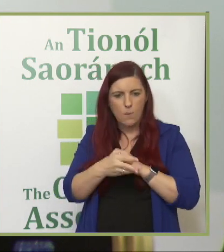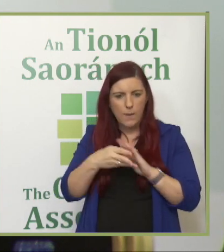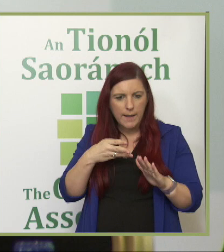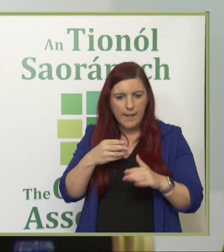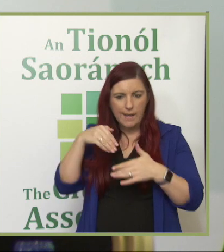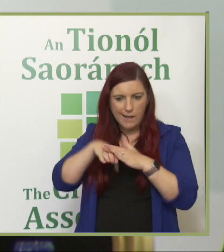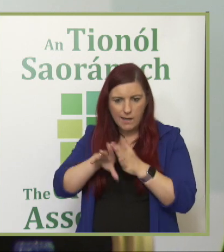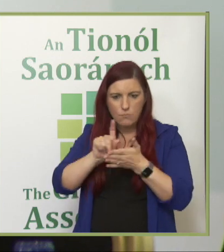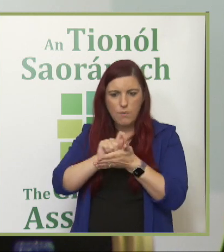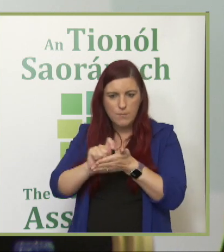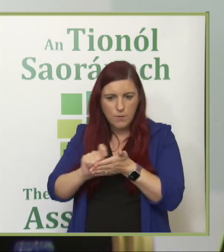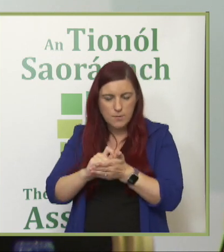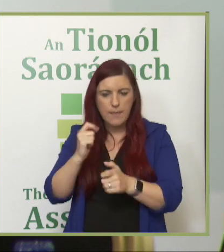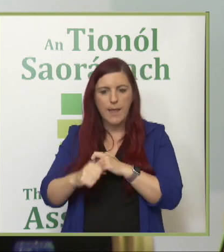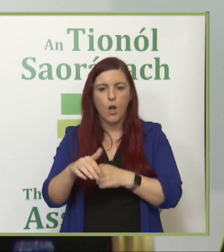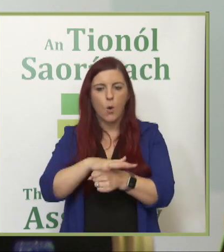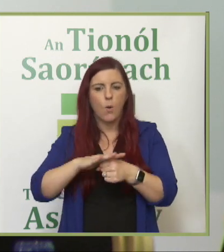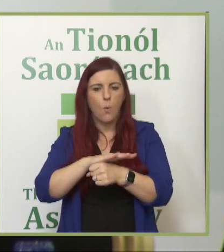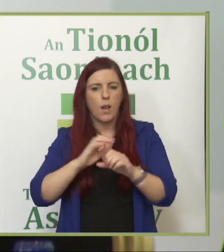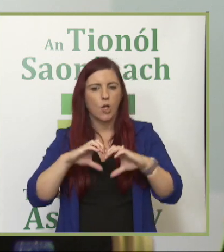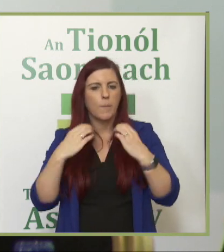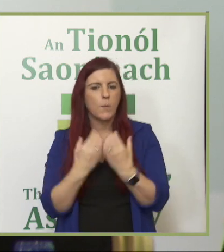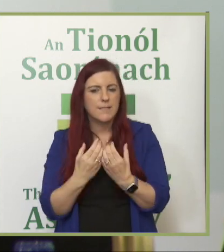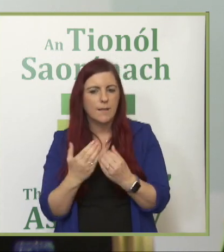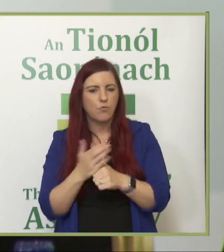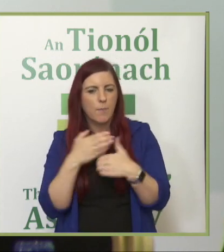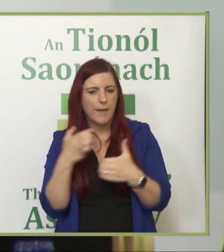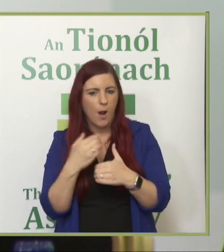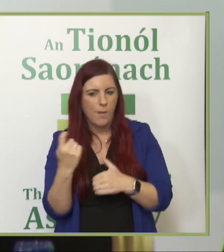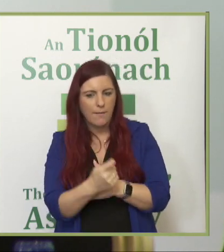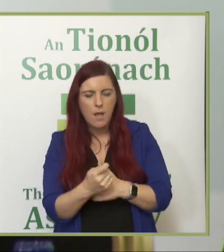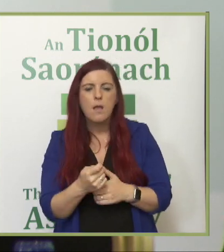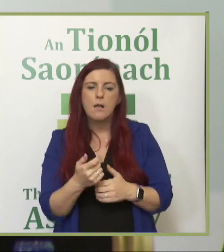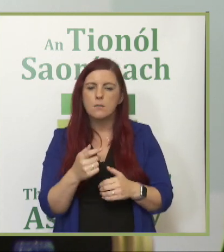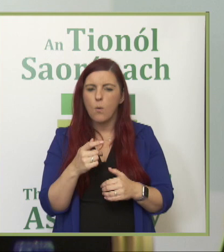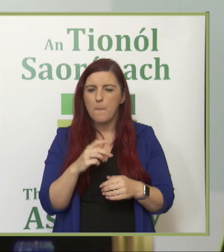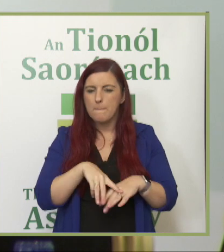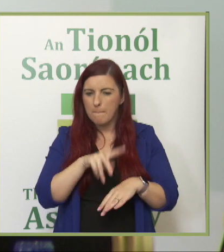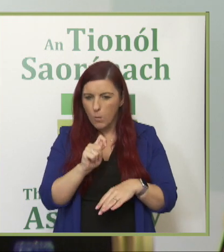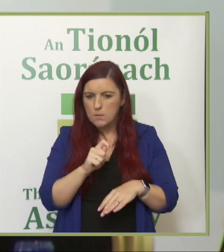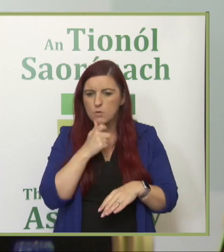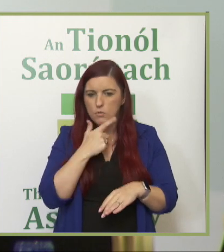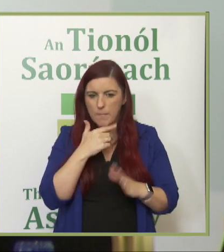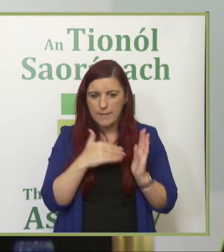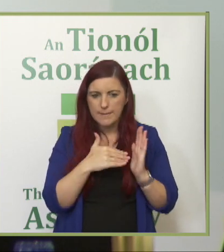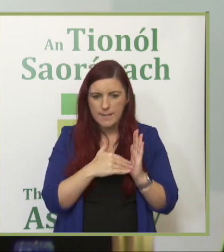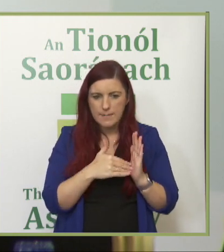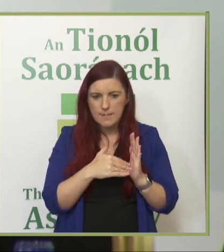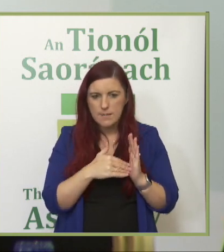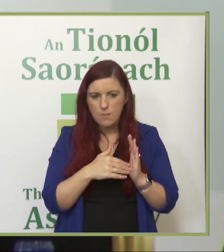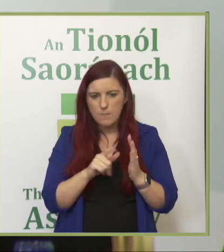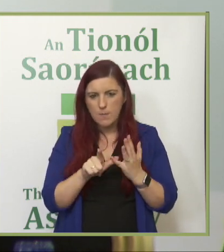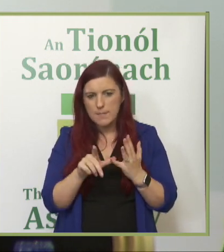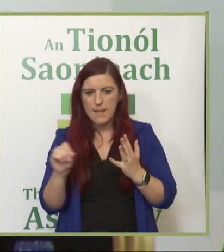prescription, and that's then dispensed at a local community pharmacy. So the split in terms, the majority of them would be in Dublin, but it's about 70-30, I suppose,